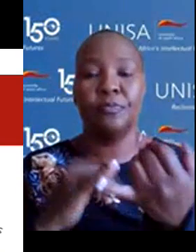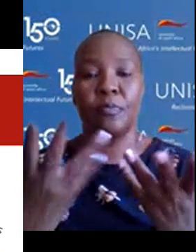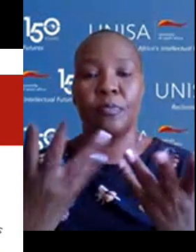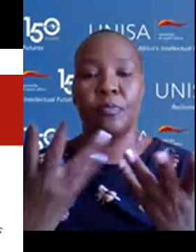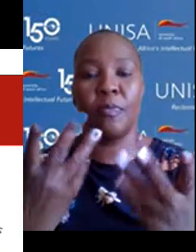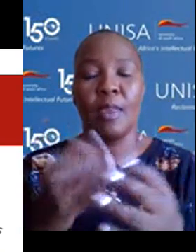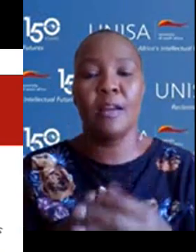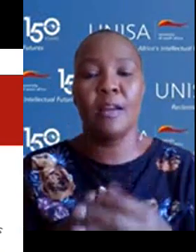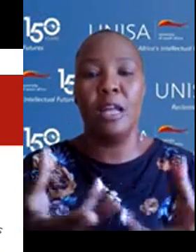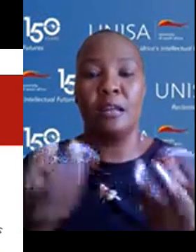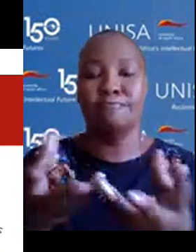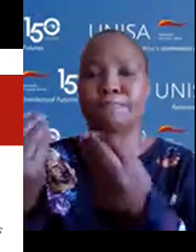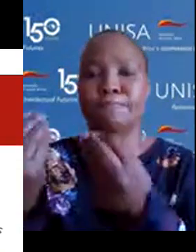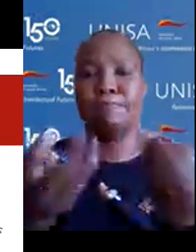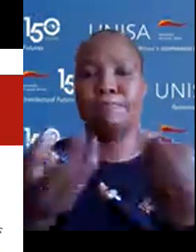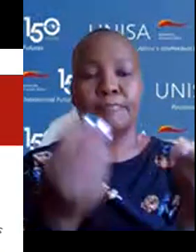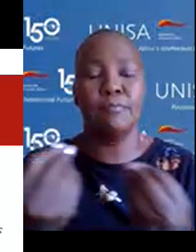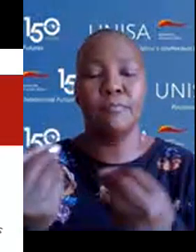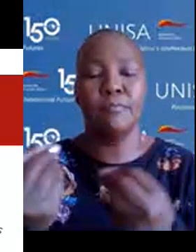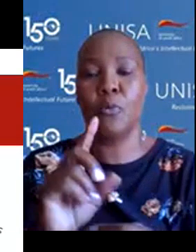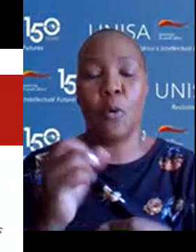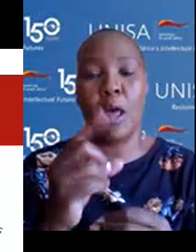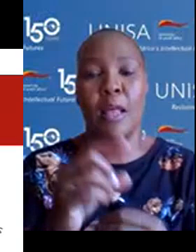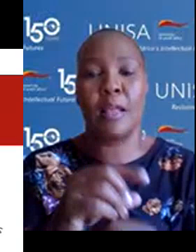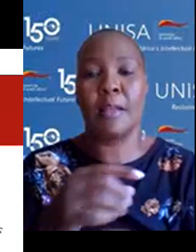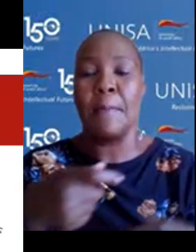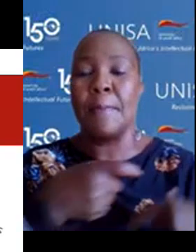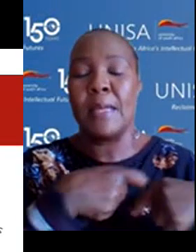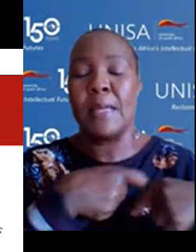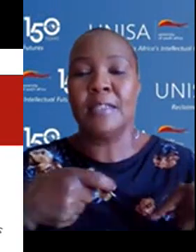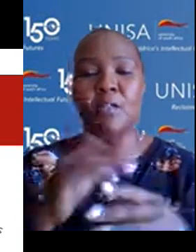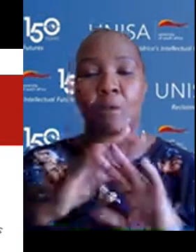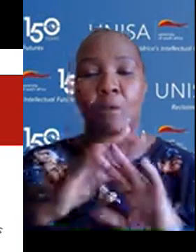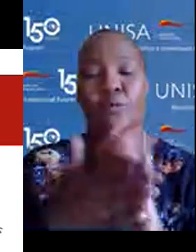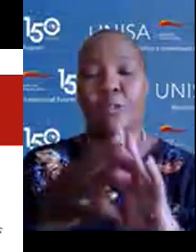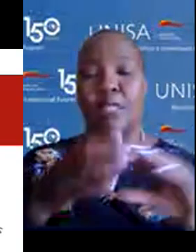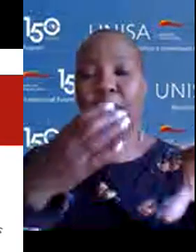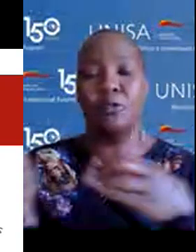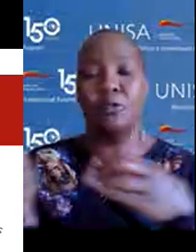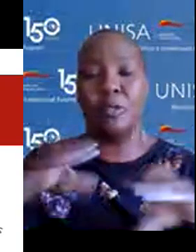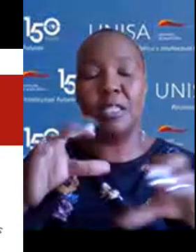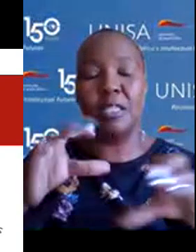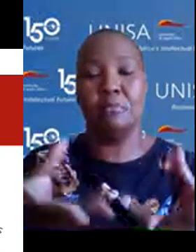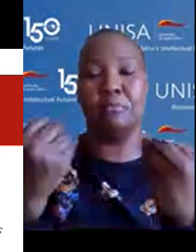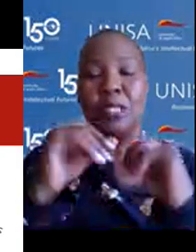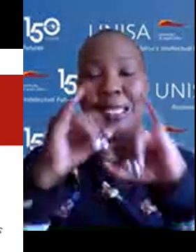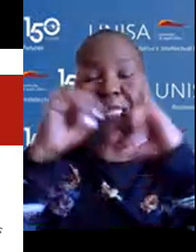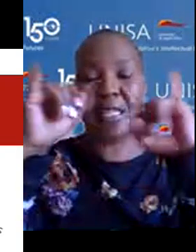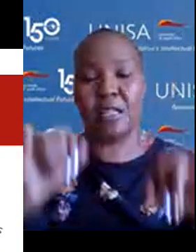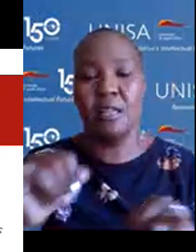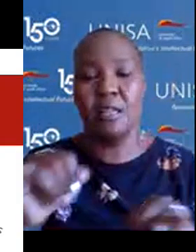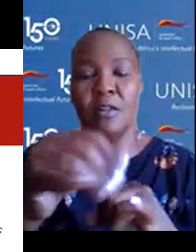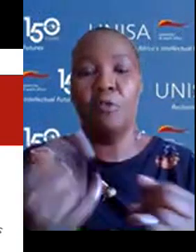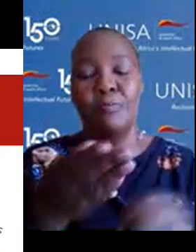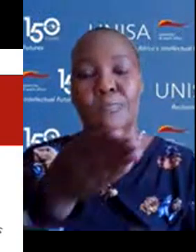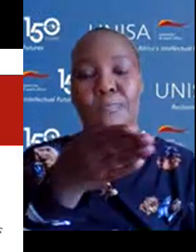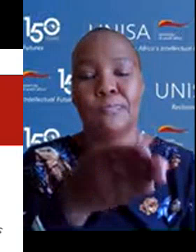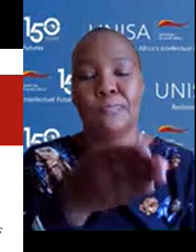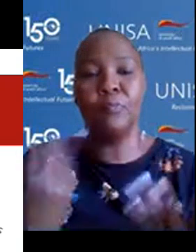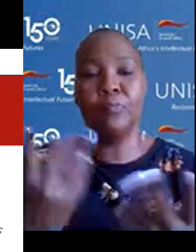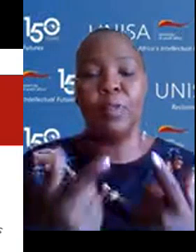the badges upon completing the activities. Also, if you complete all the activities, you will get a certificate of attendance